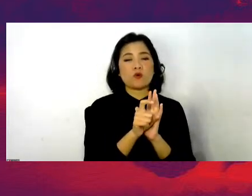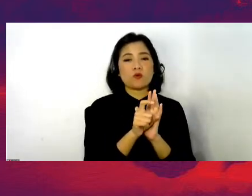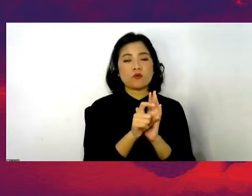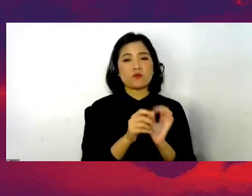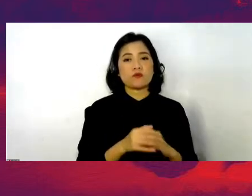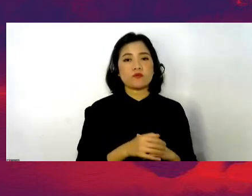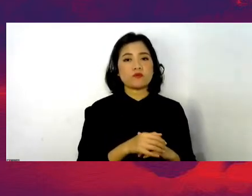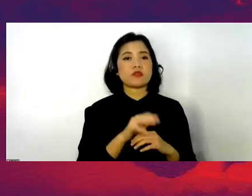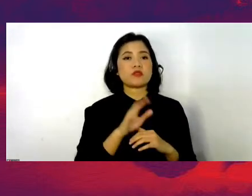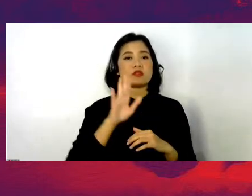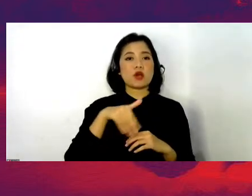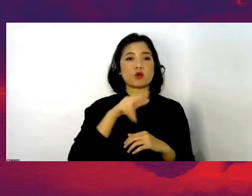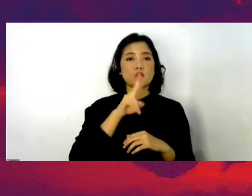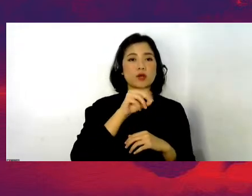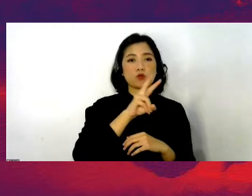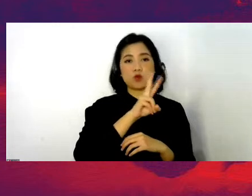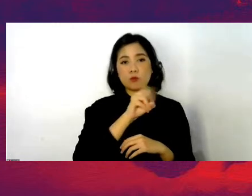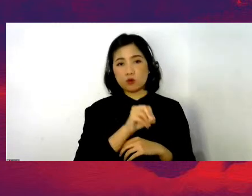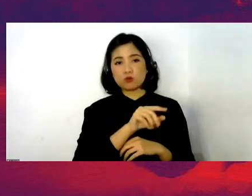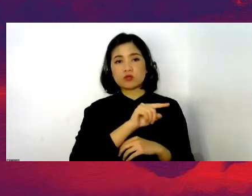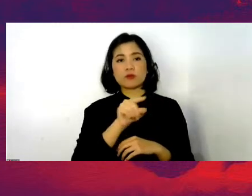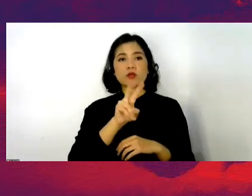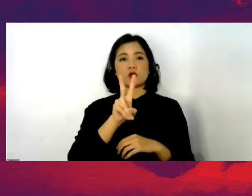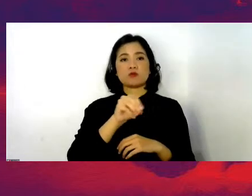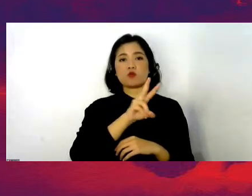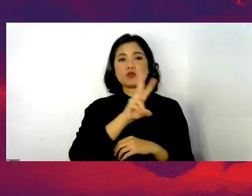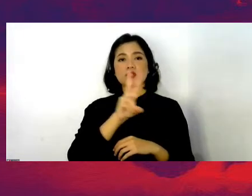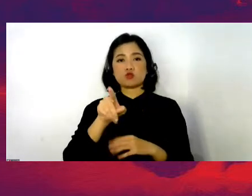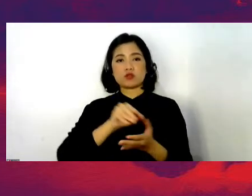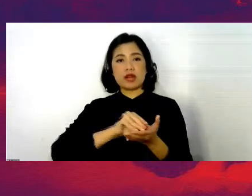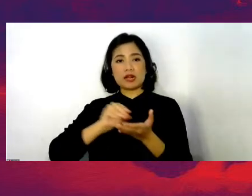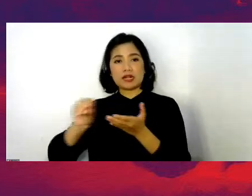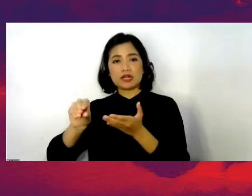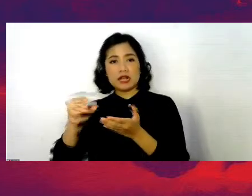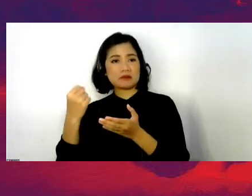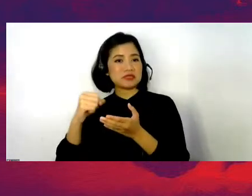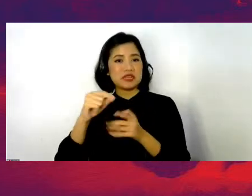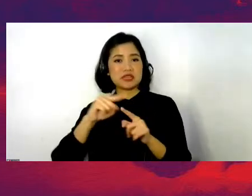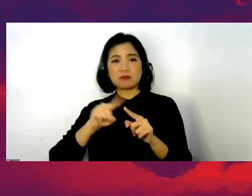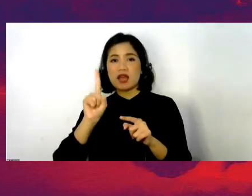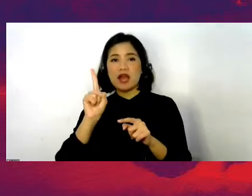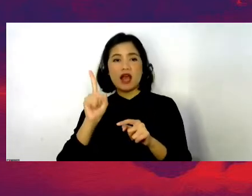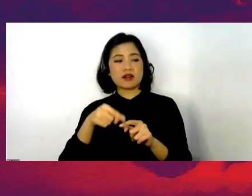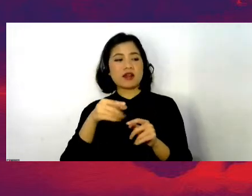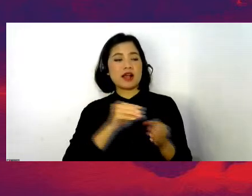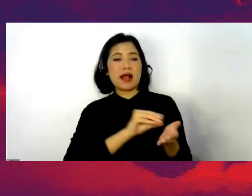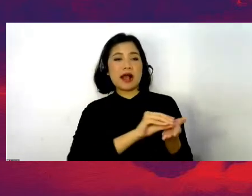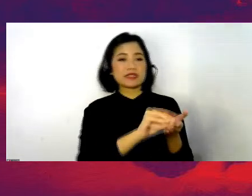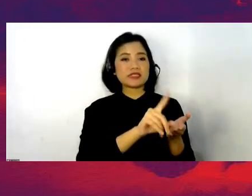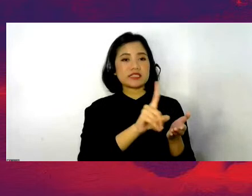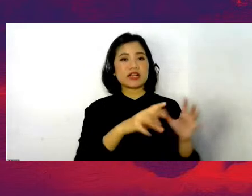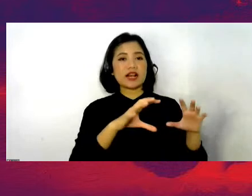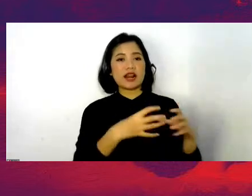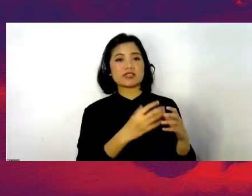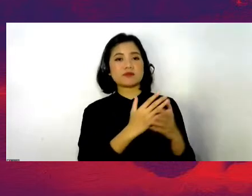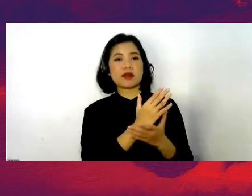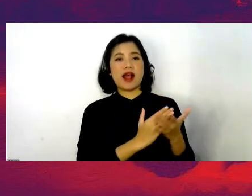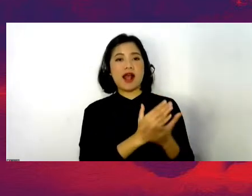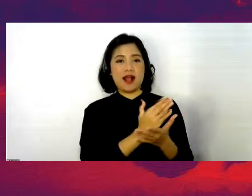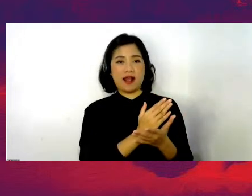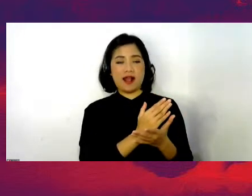2020, 2021, we even gave wage subsidy to some of our middle class. So that's how far